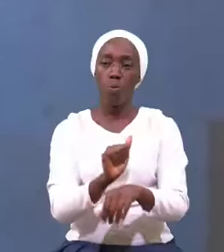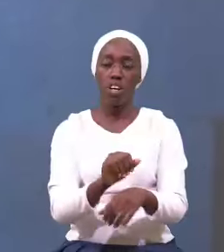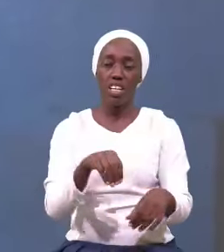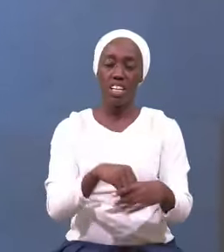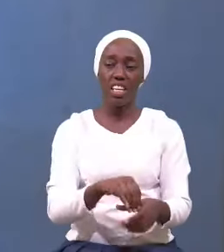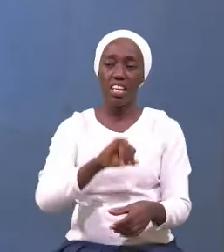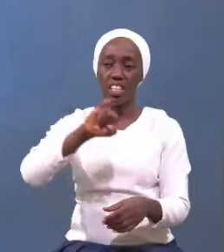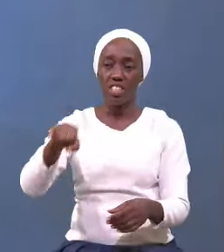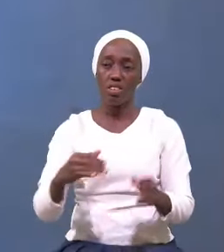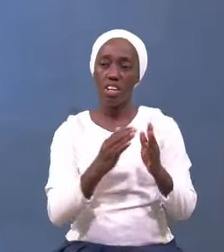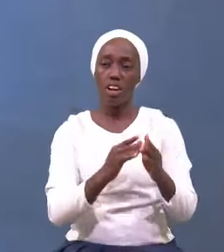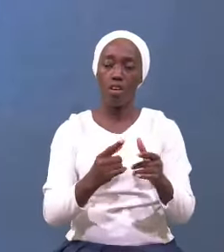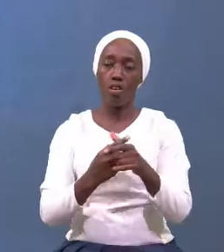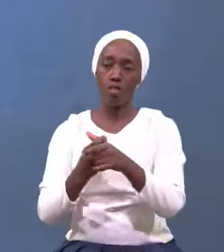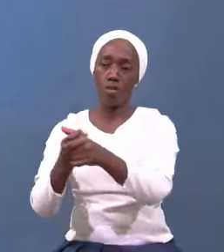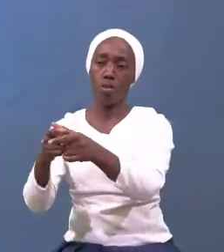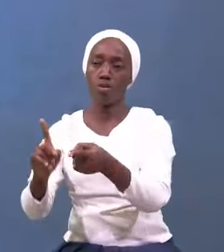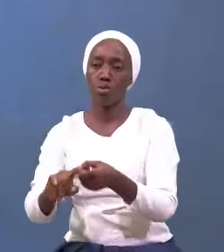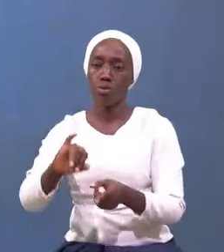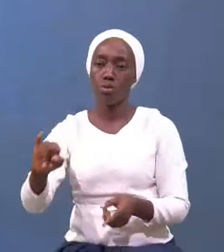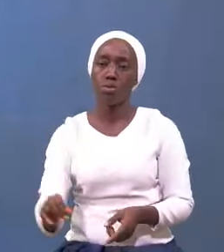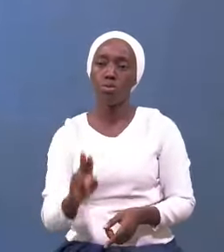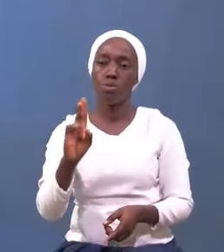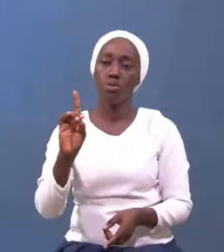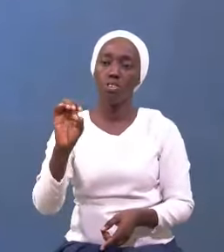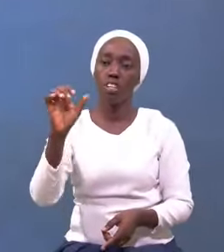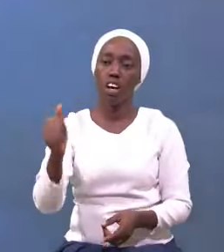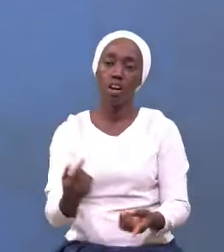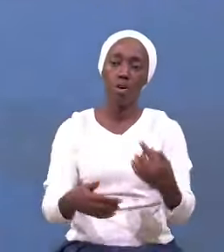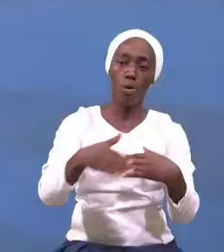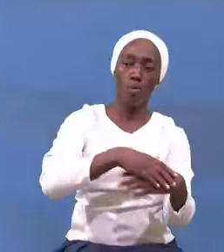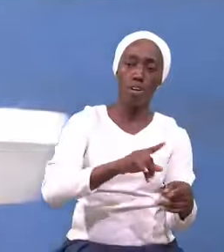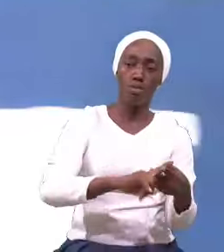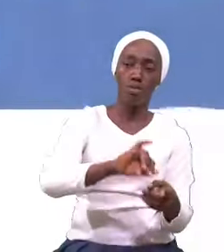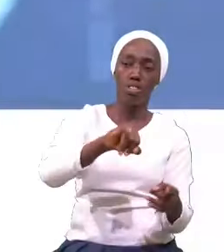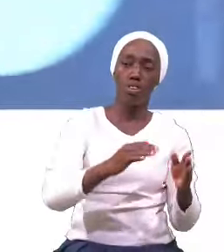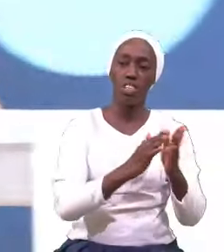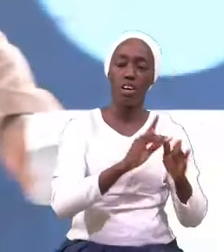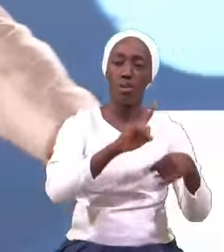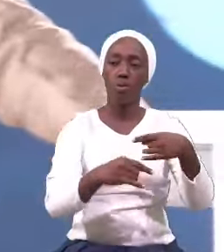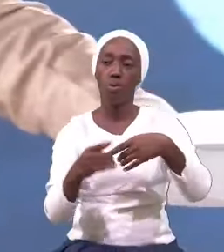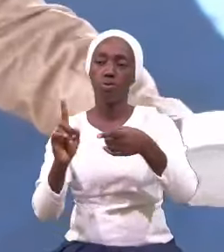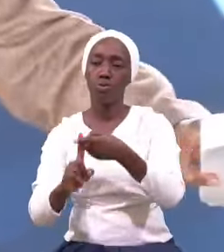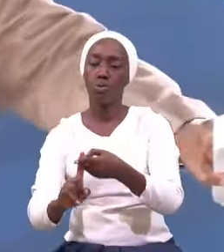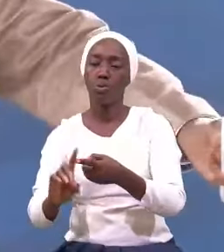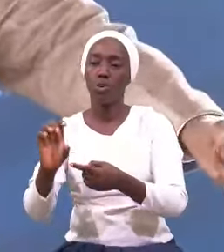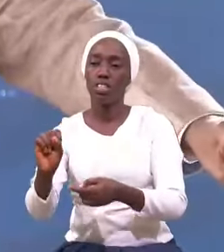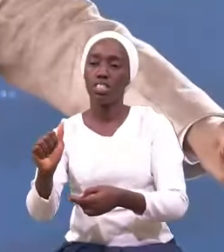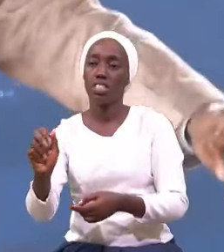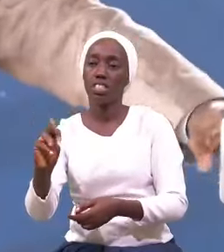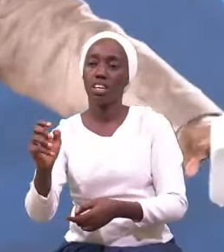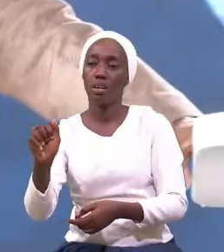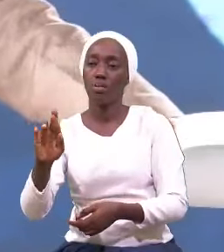to Judea, come back to Jerusalem, and then go to Samaria, come back